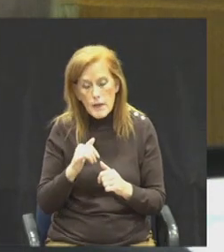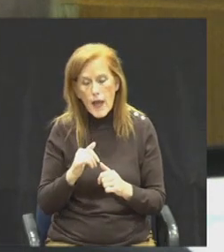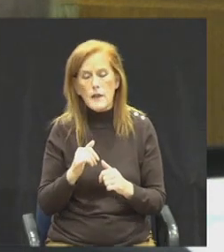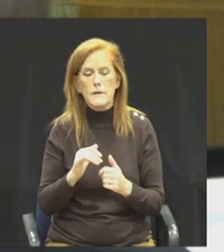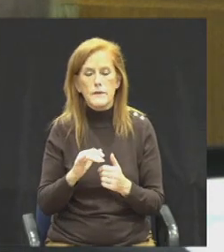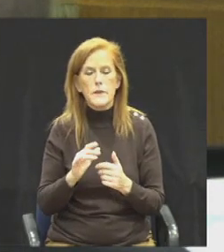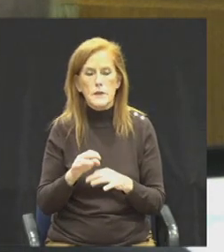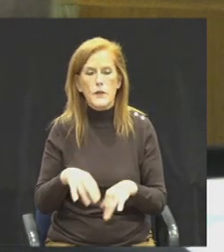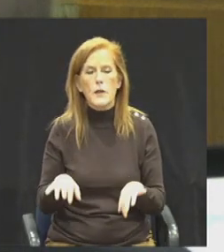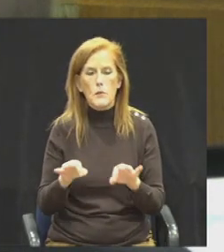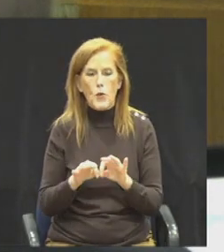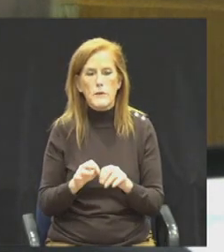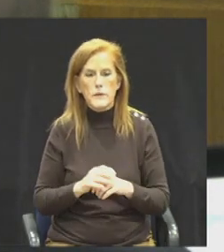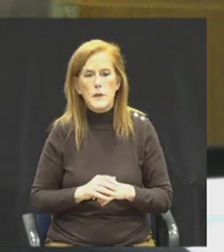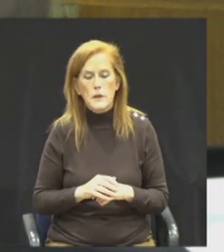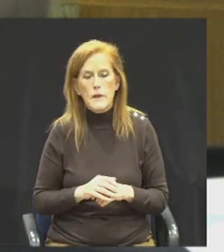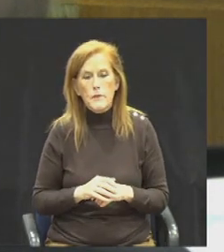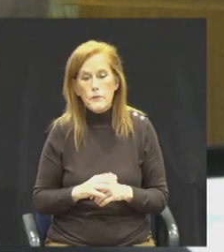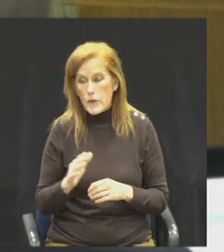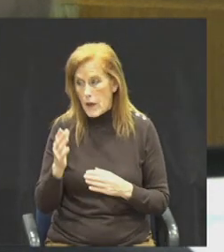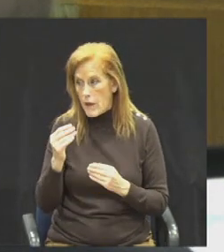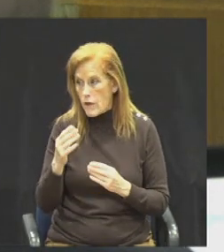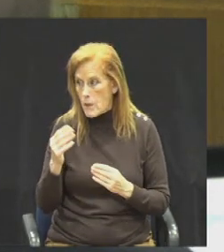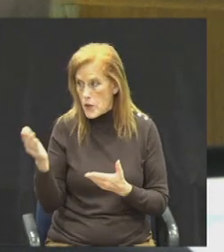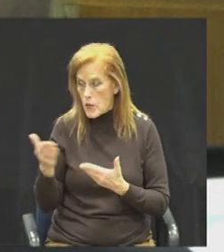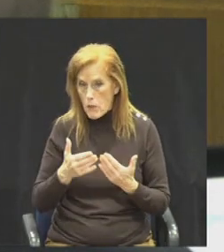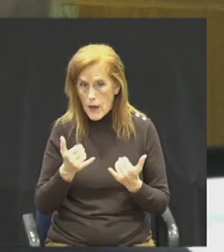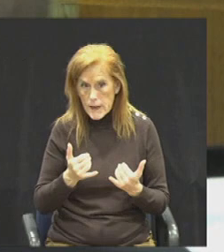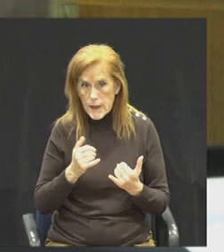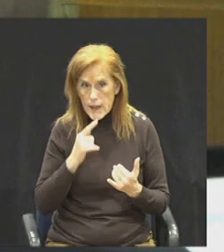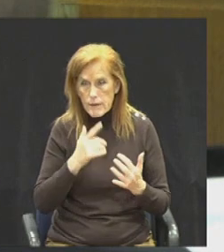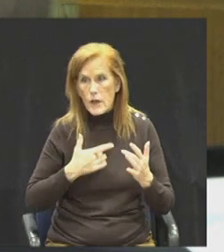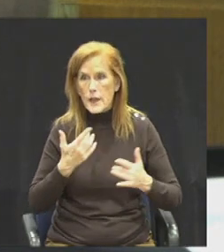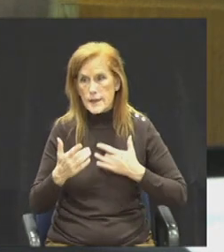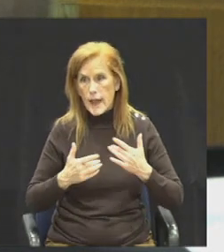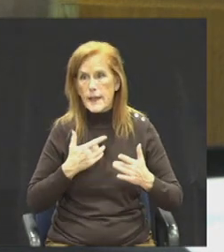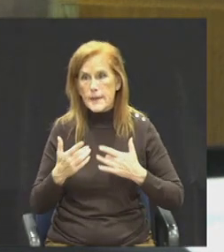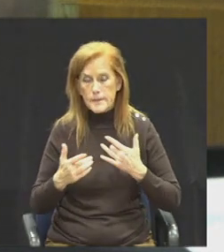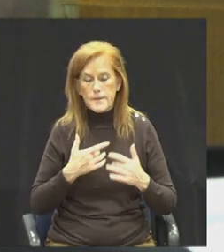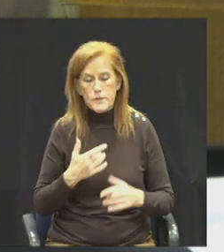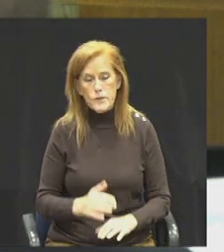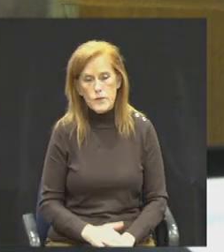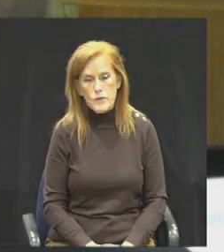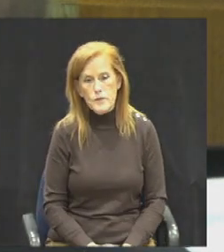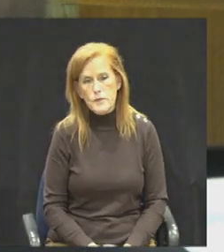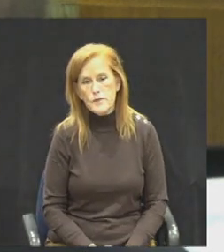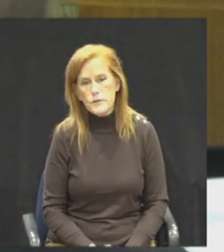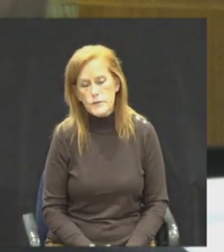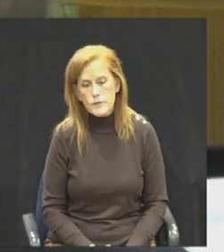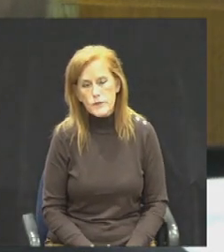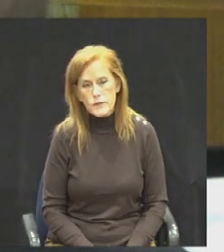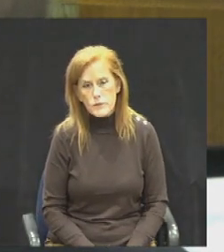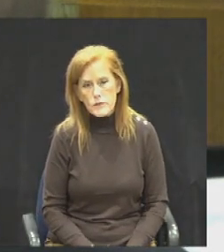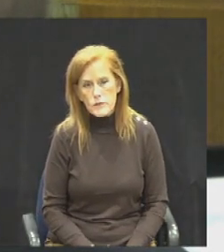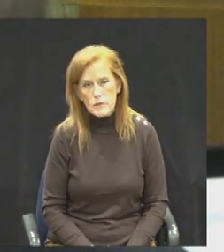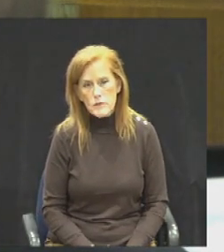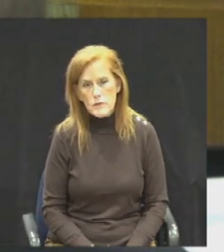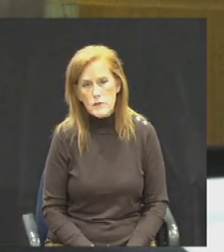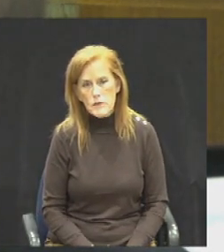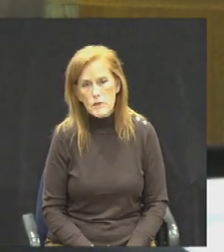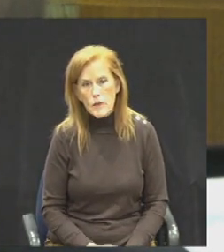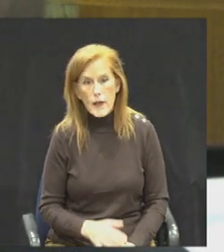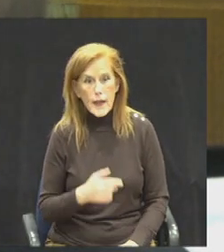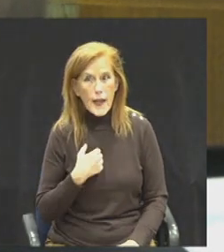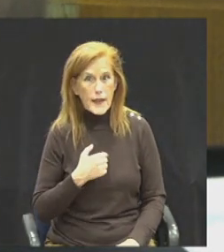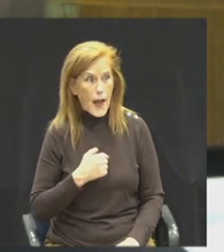think all the information that you brought today is really exciting. And I think I think that I will